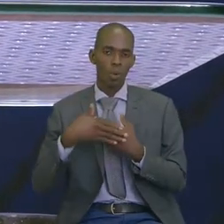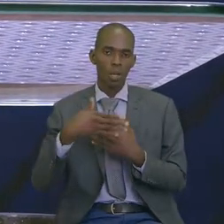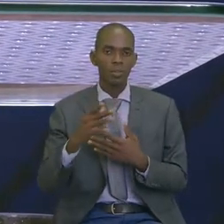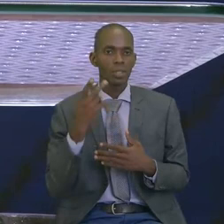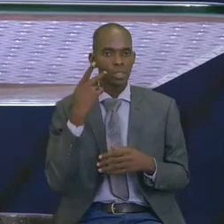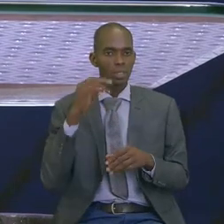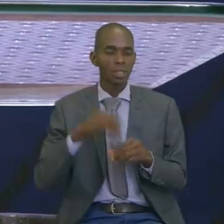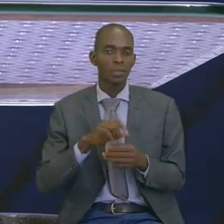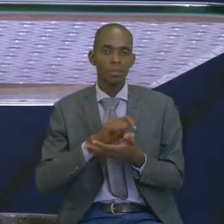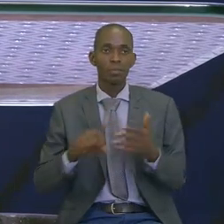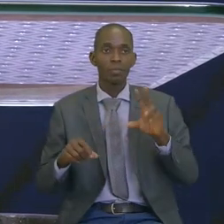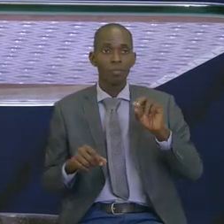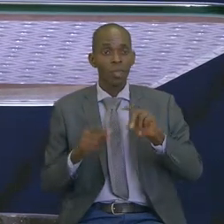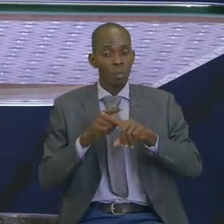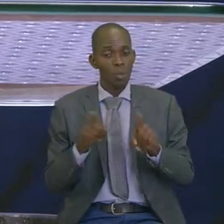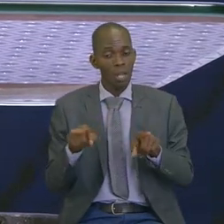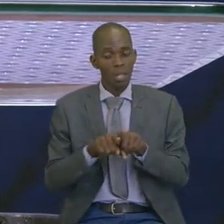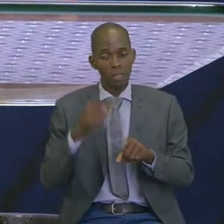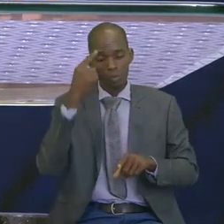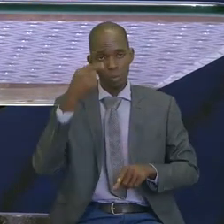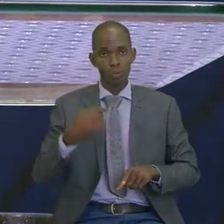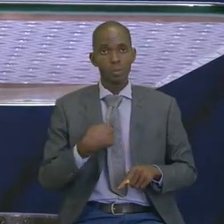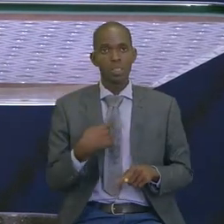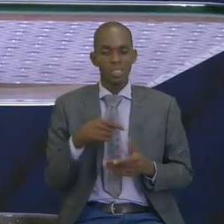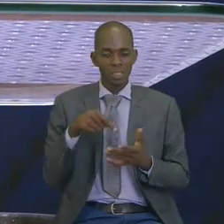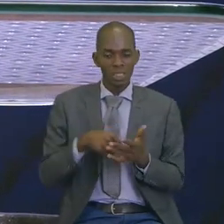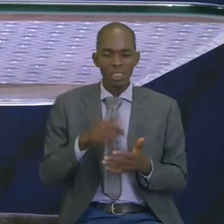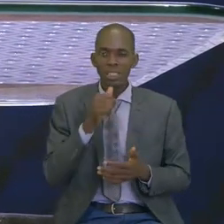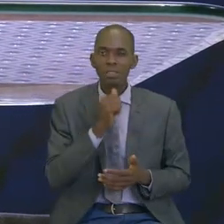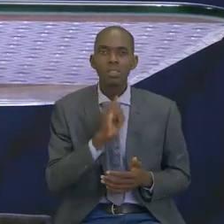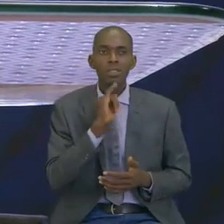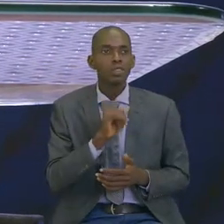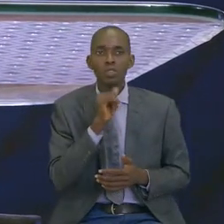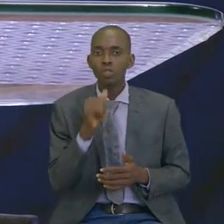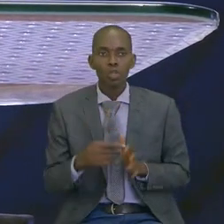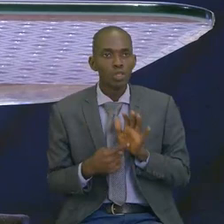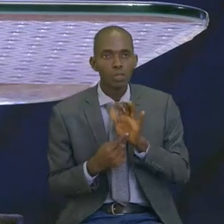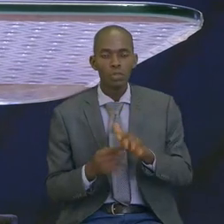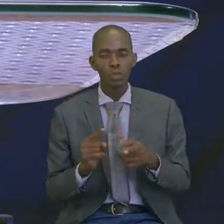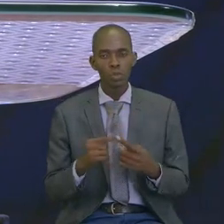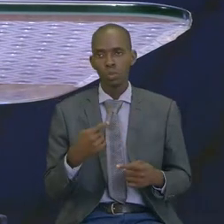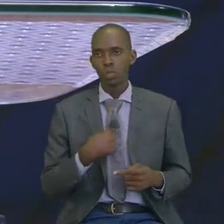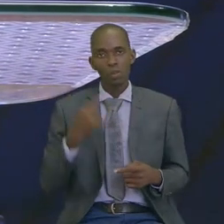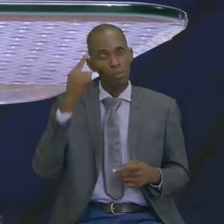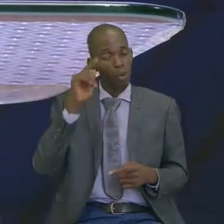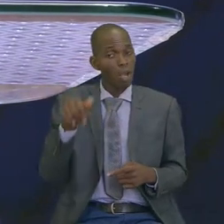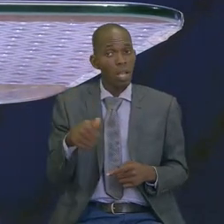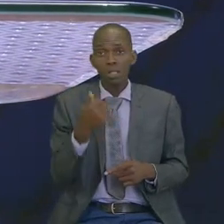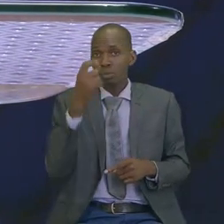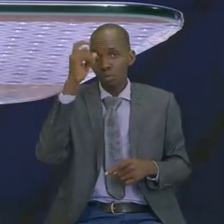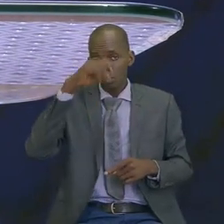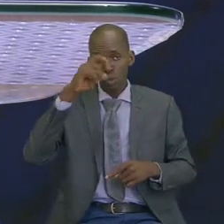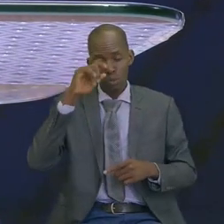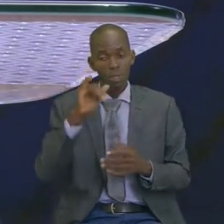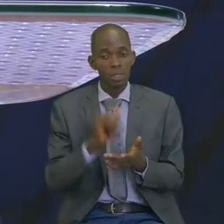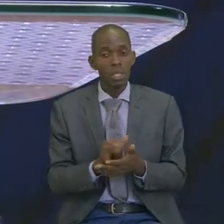it says, but as for me, Daniel, the secret is not revealed to me, for any wisdom that